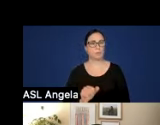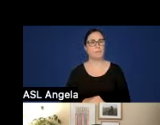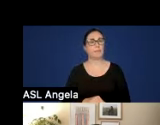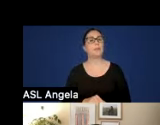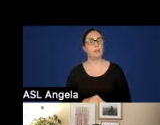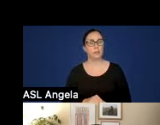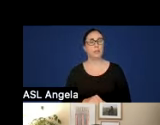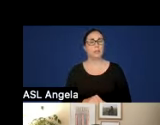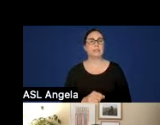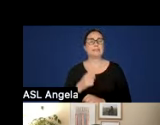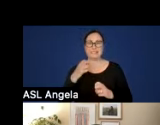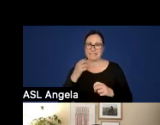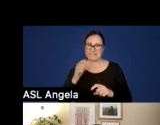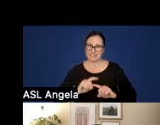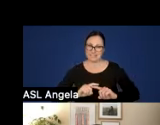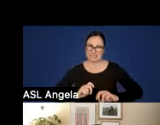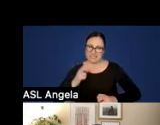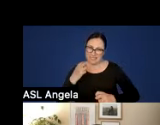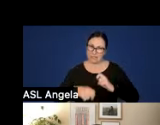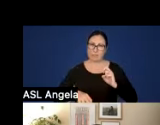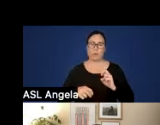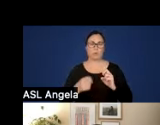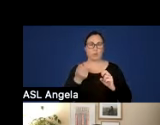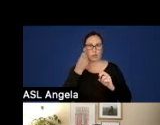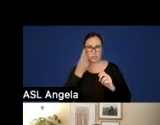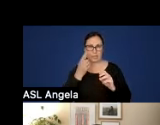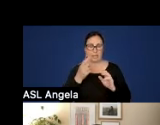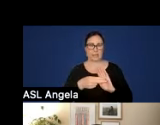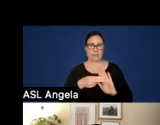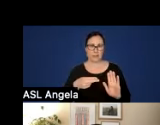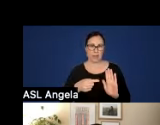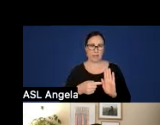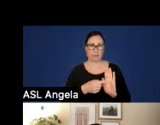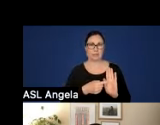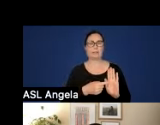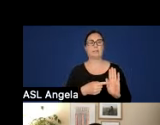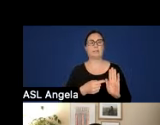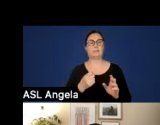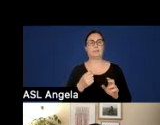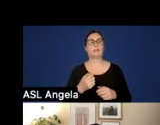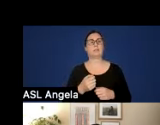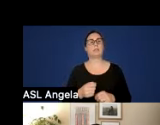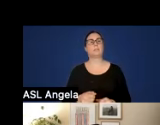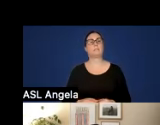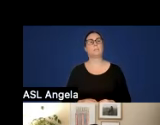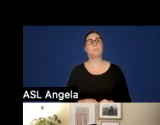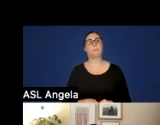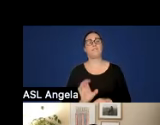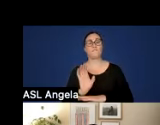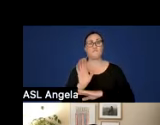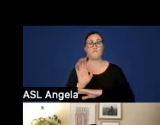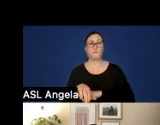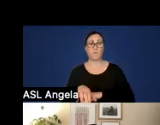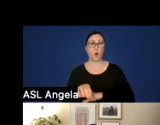to understand experiences of sexual violence. Exposure or like forced exposure to public